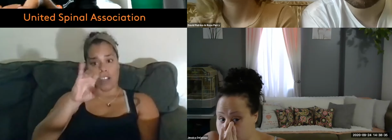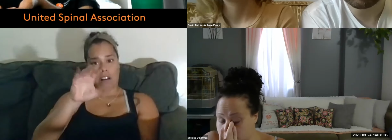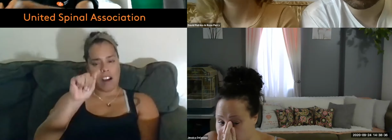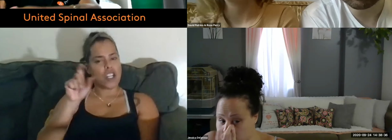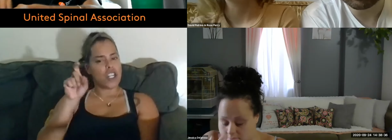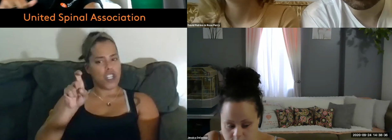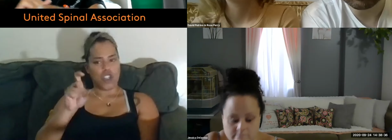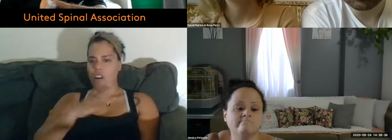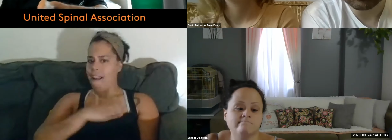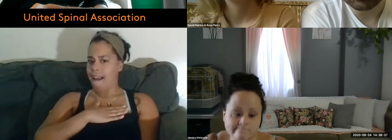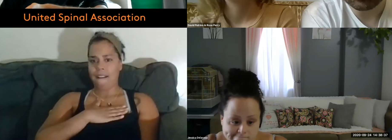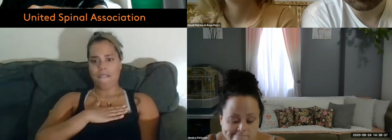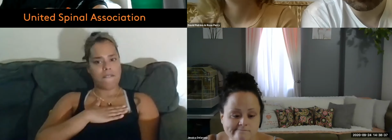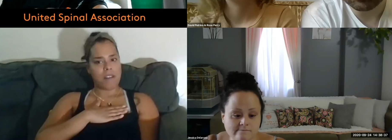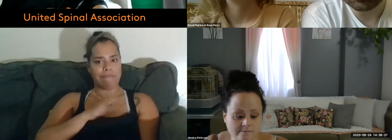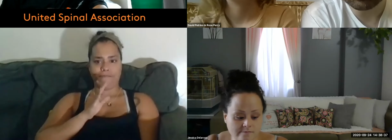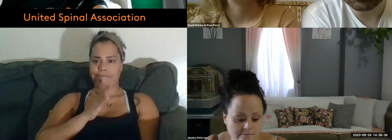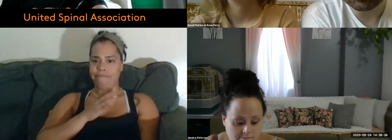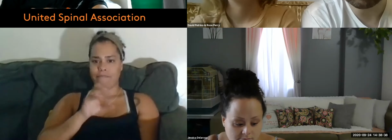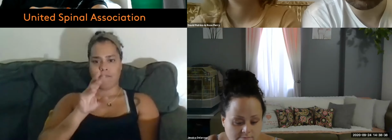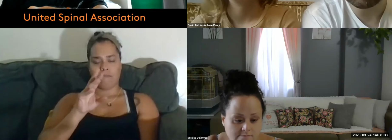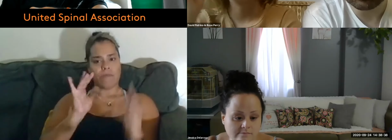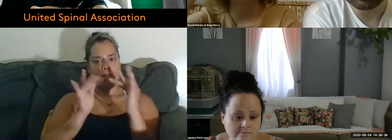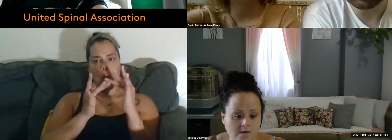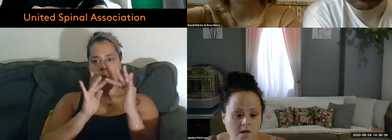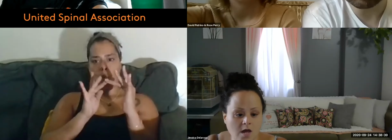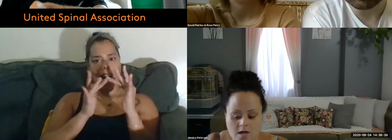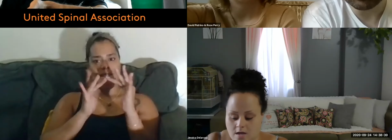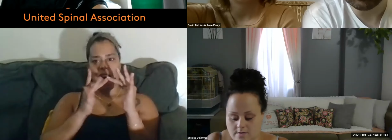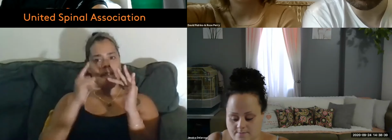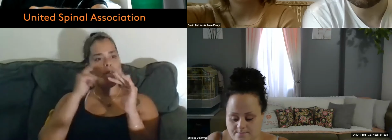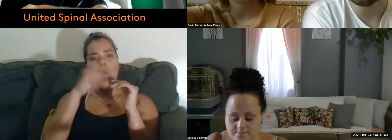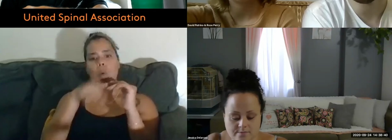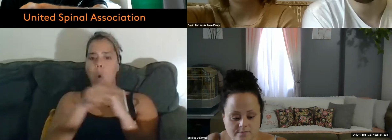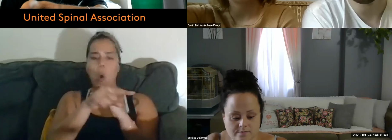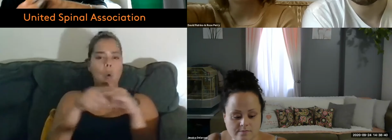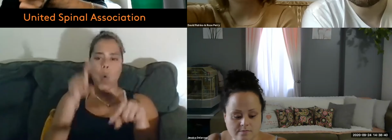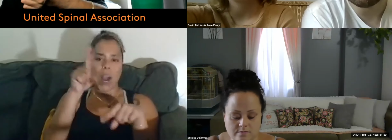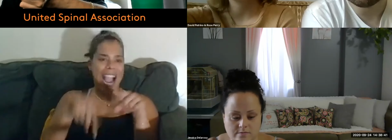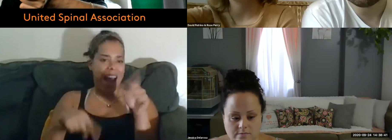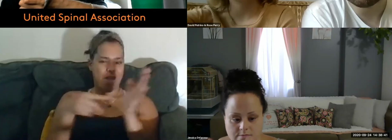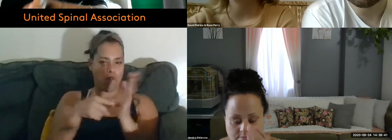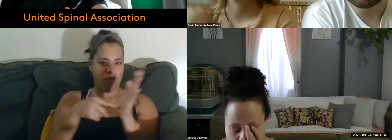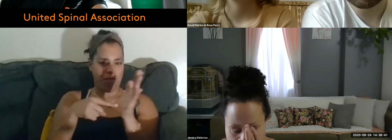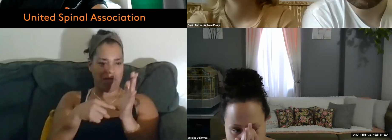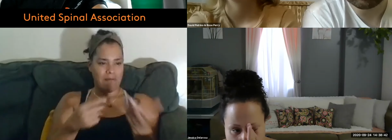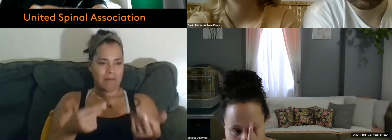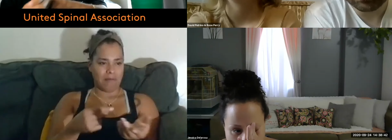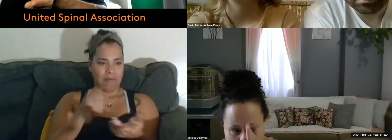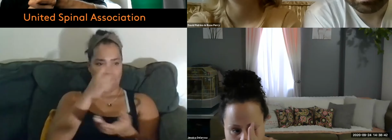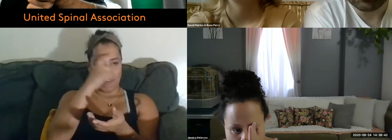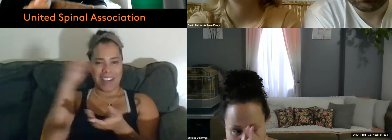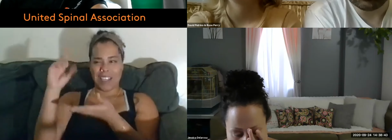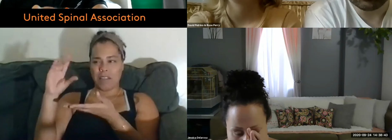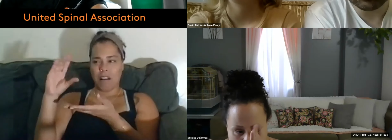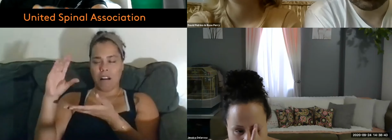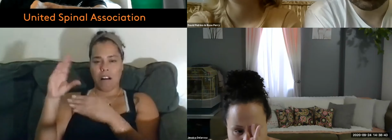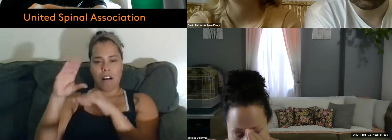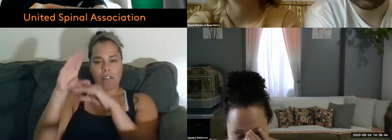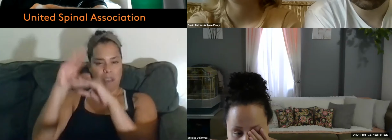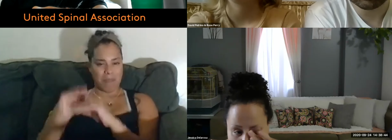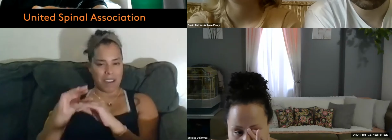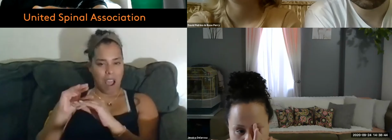dedicated Wi-Fi for those who can't afford it. It's a subsidized building. They get federal subsidies, and they should